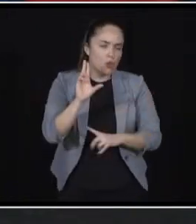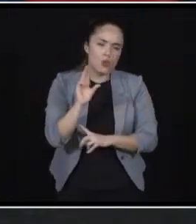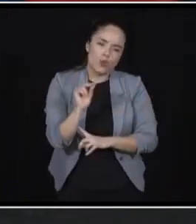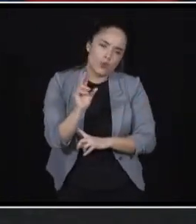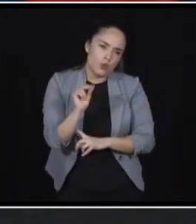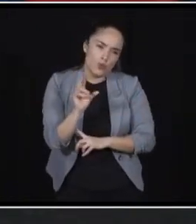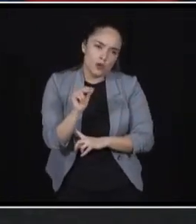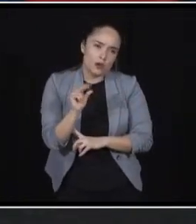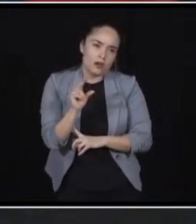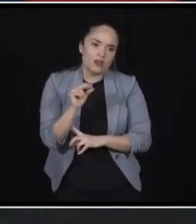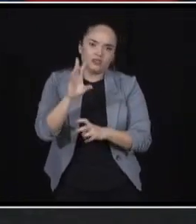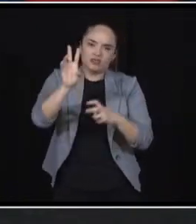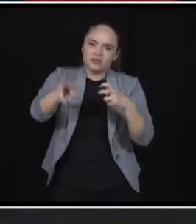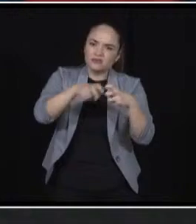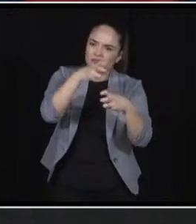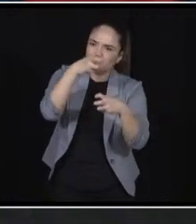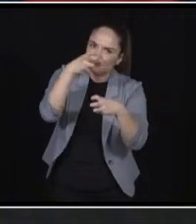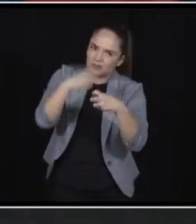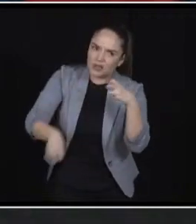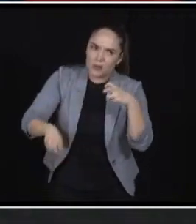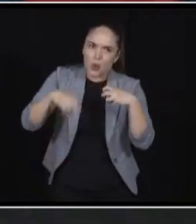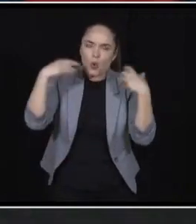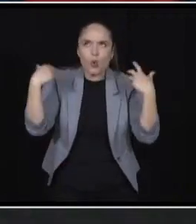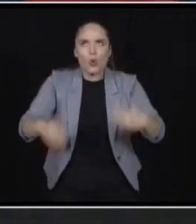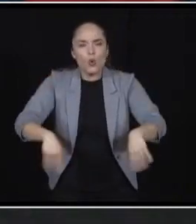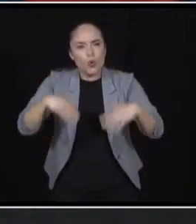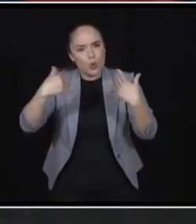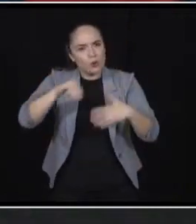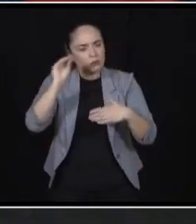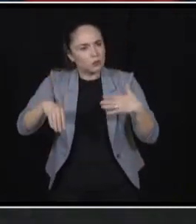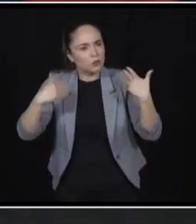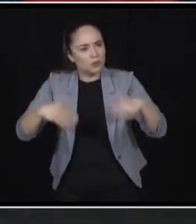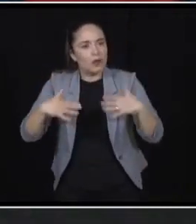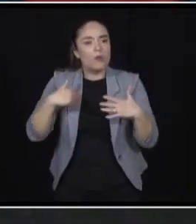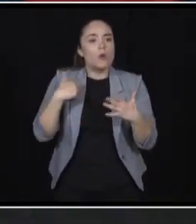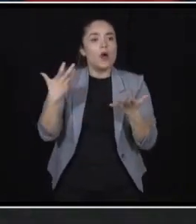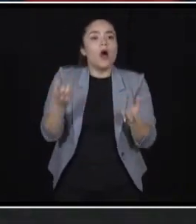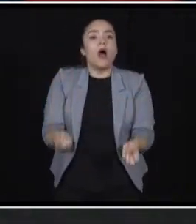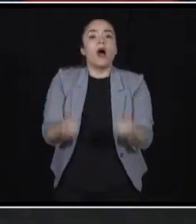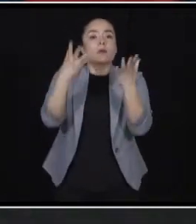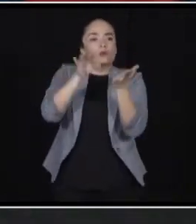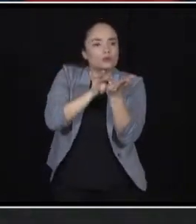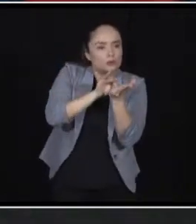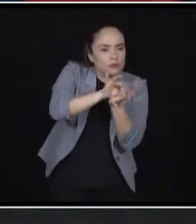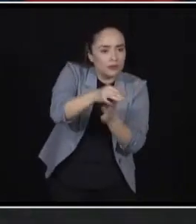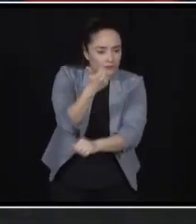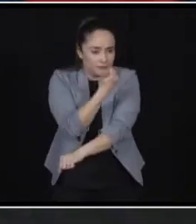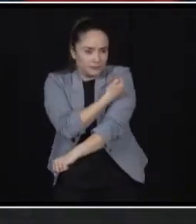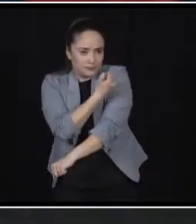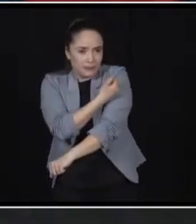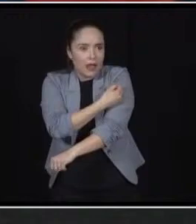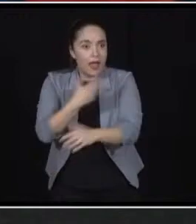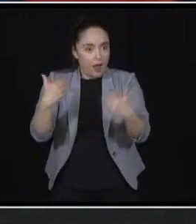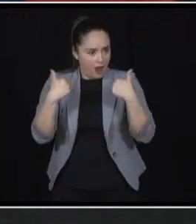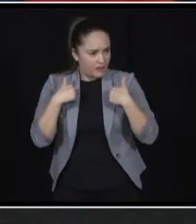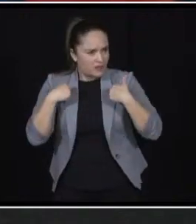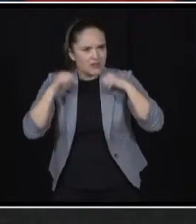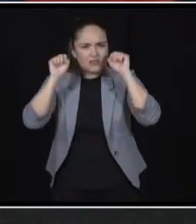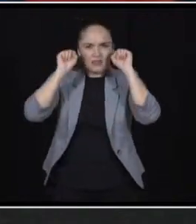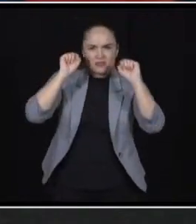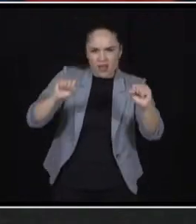the supply of vaccines that we have. And let me tell you, I know the federal governments, they're working their backs off